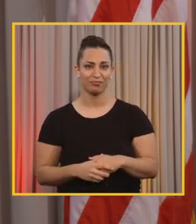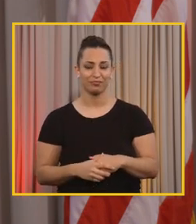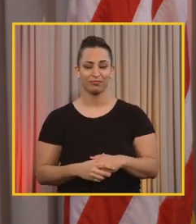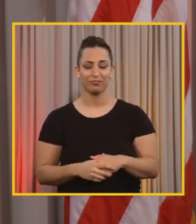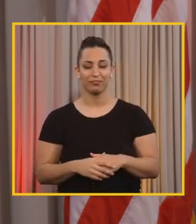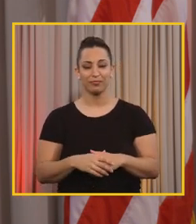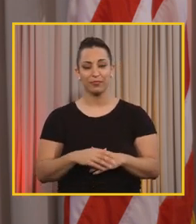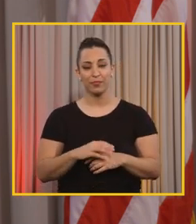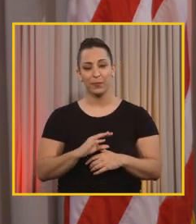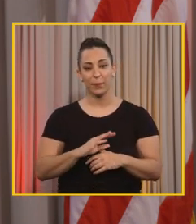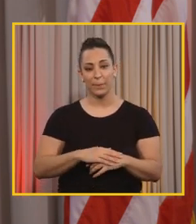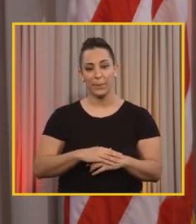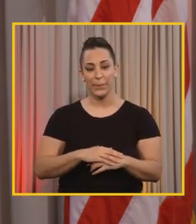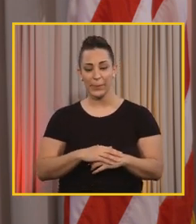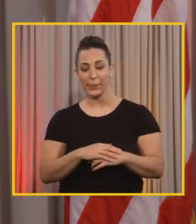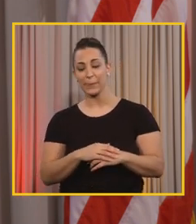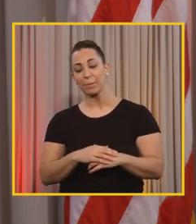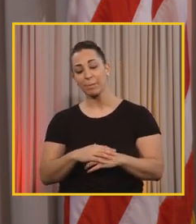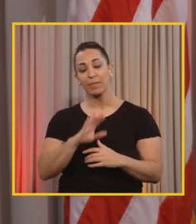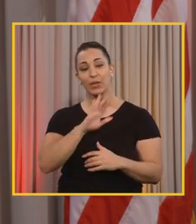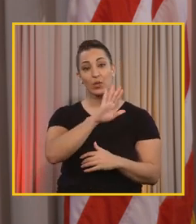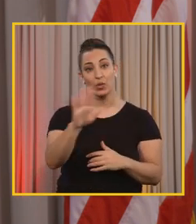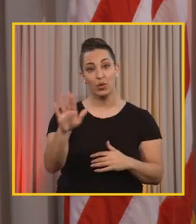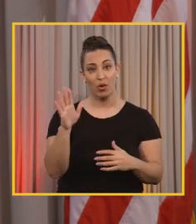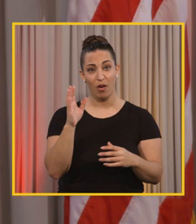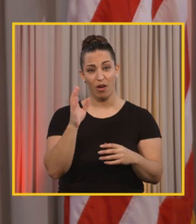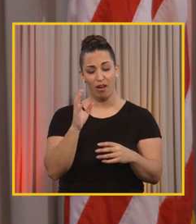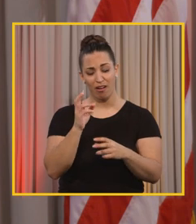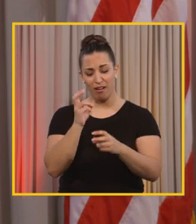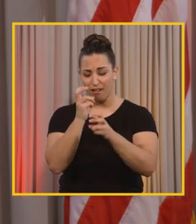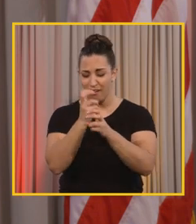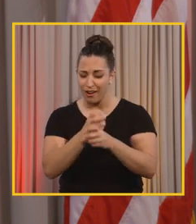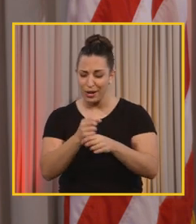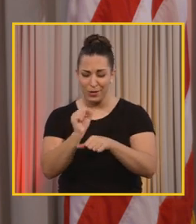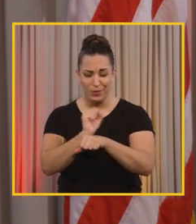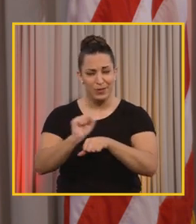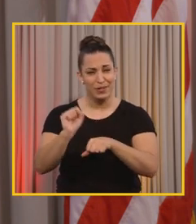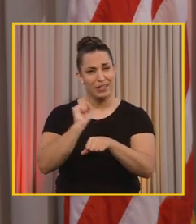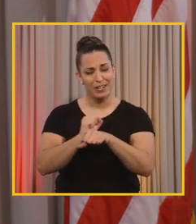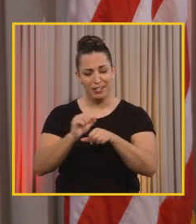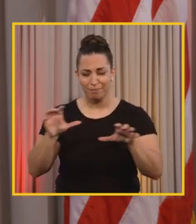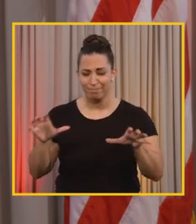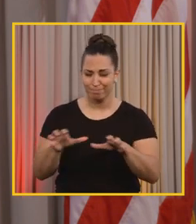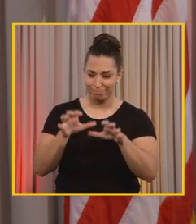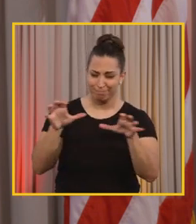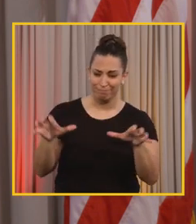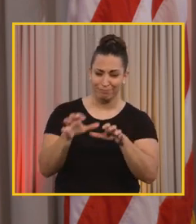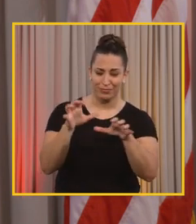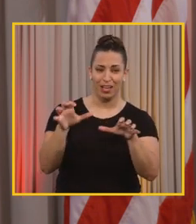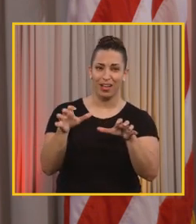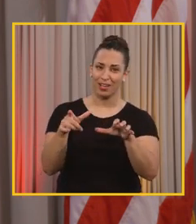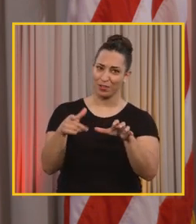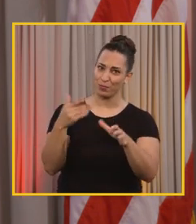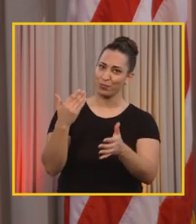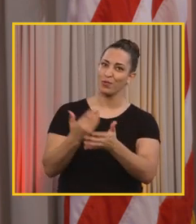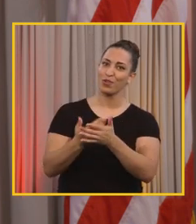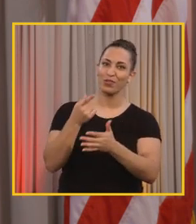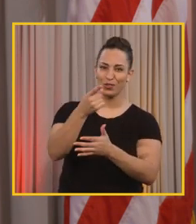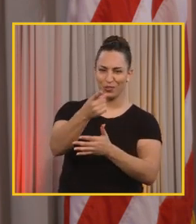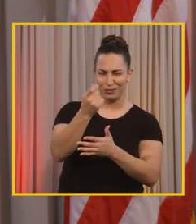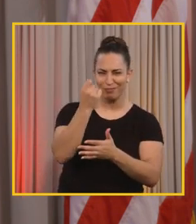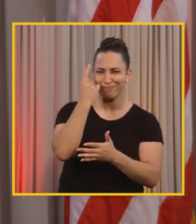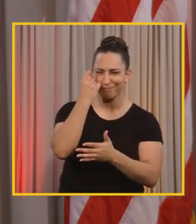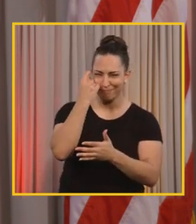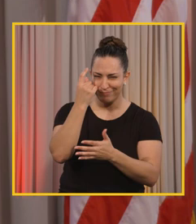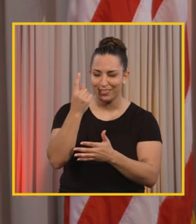the difference it will make in your lives as well as the lives of others. Through